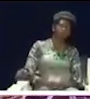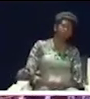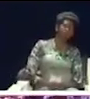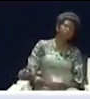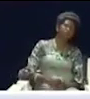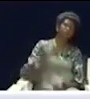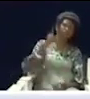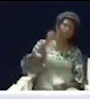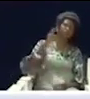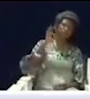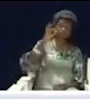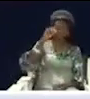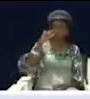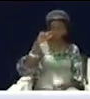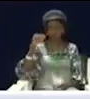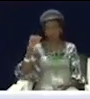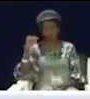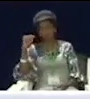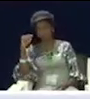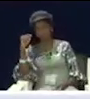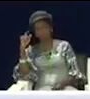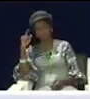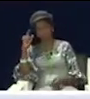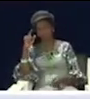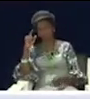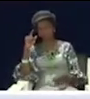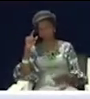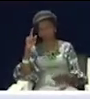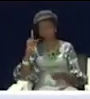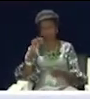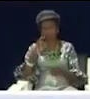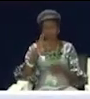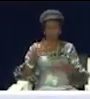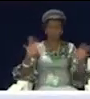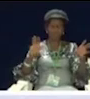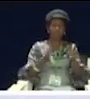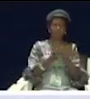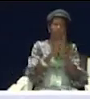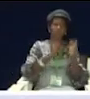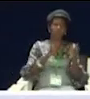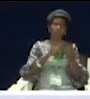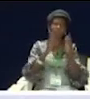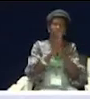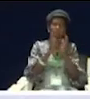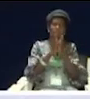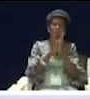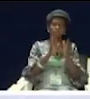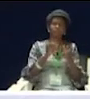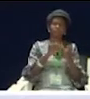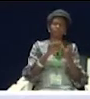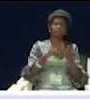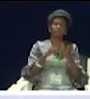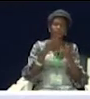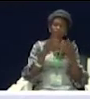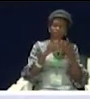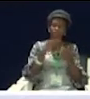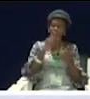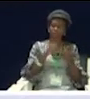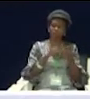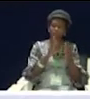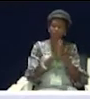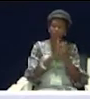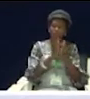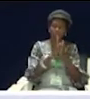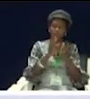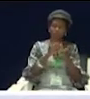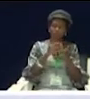One of my children asked you to pray a prayer. Or was it? Either he asked us to pray the prayer or he